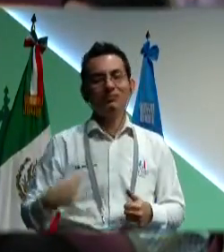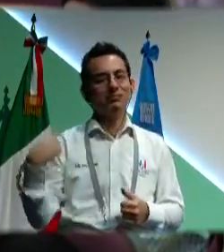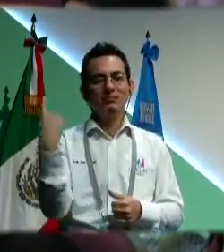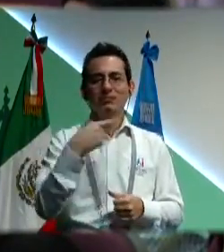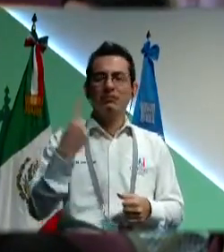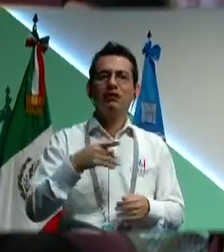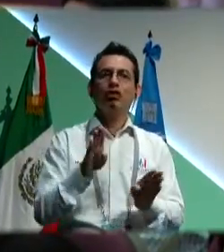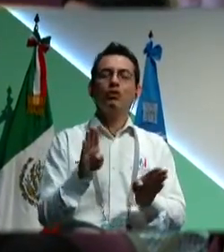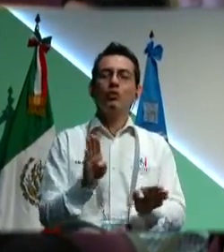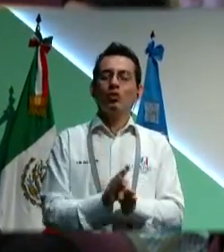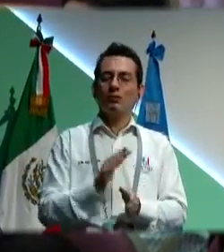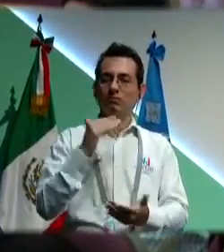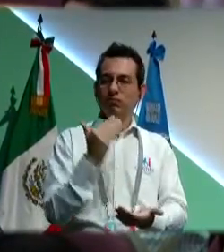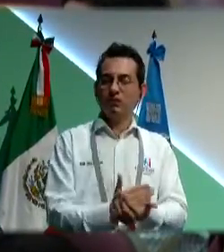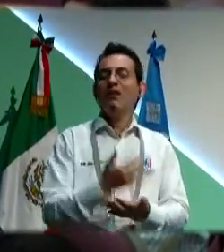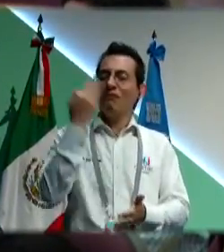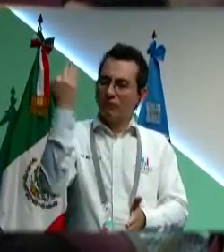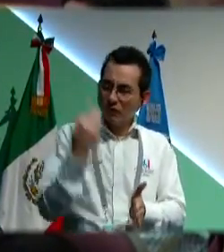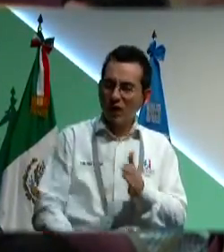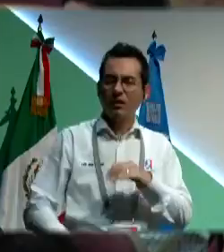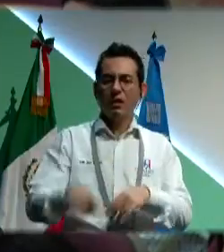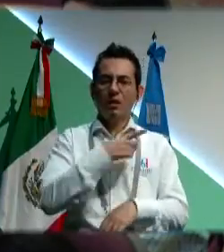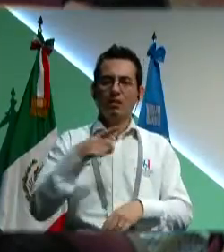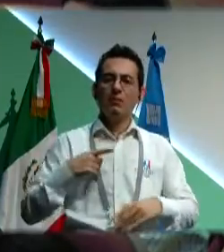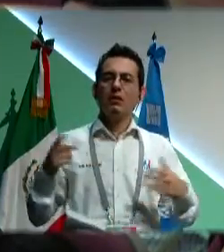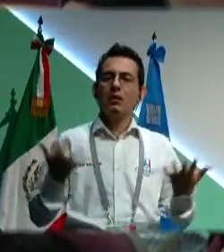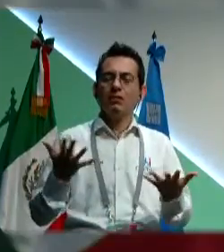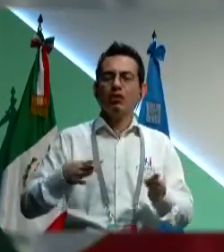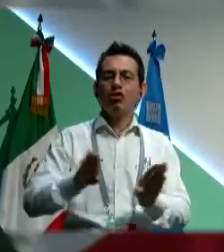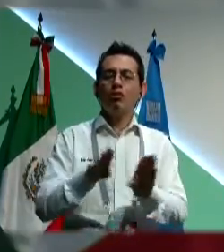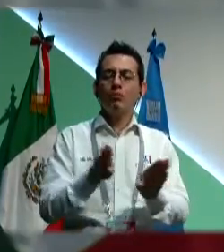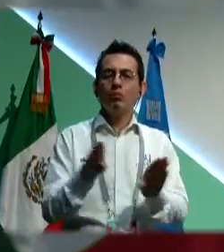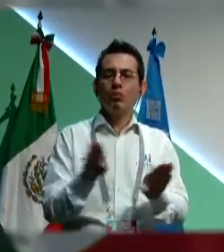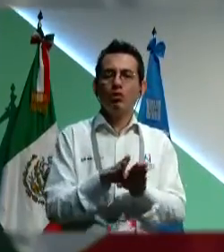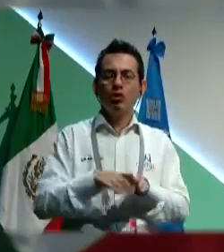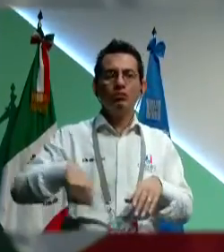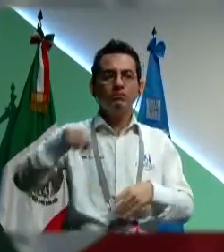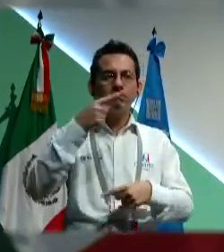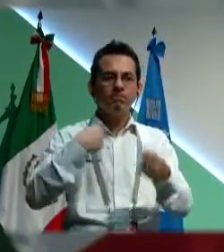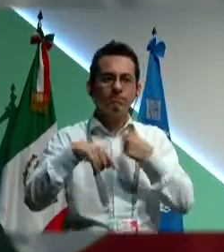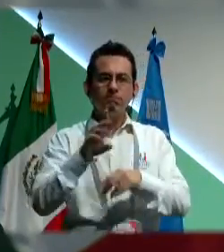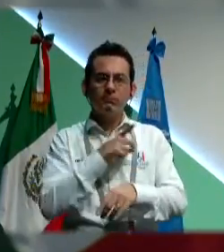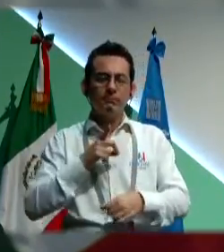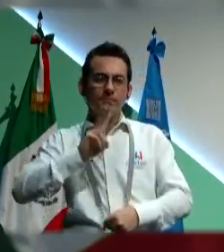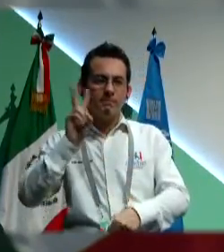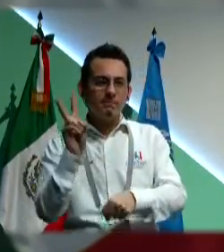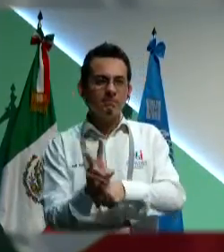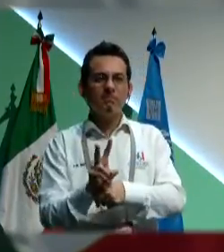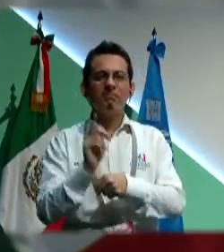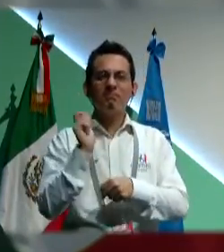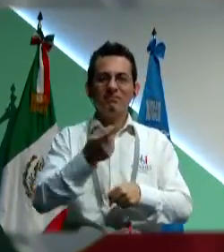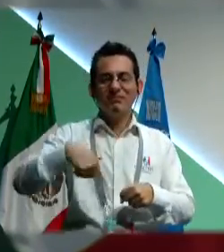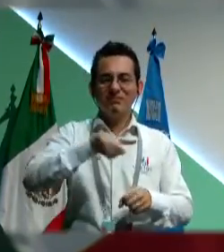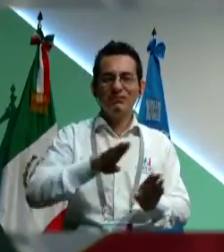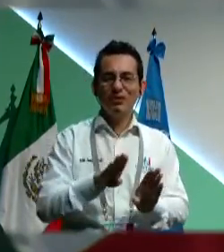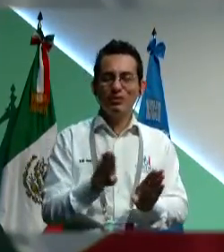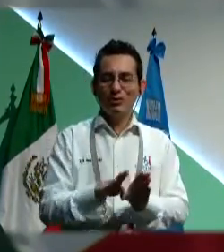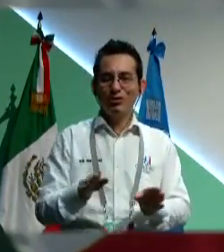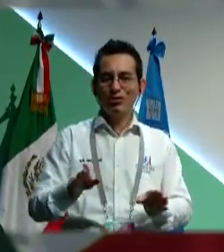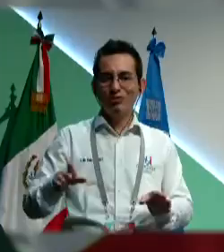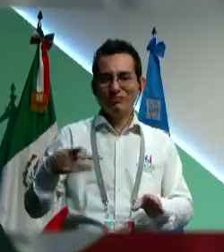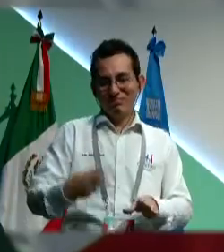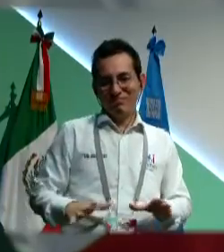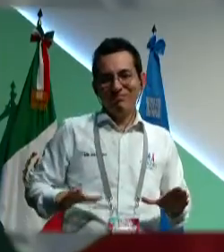international platform to address public interest in times of algorithmic tyranny reflects a monumental crisis of